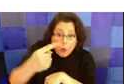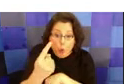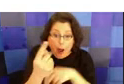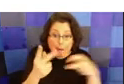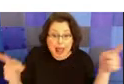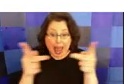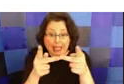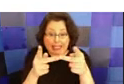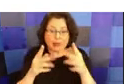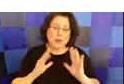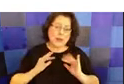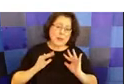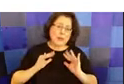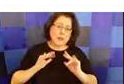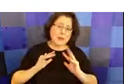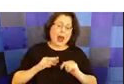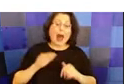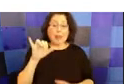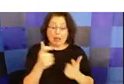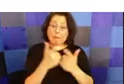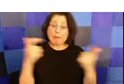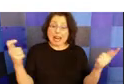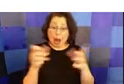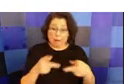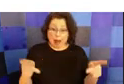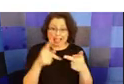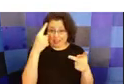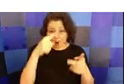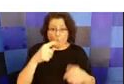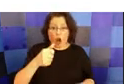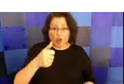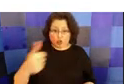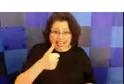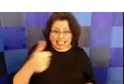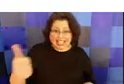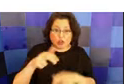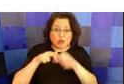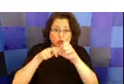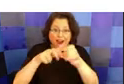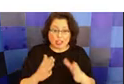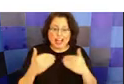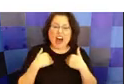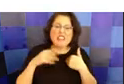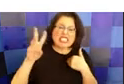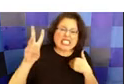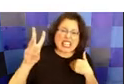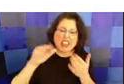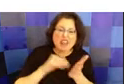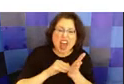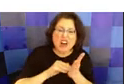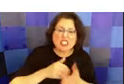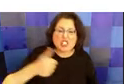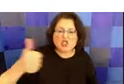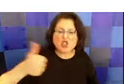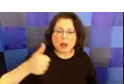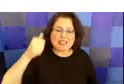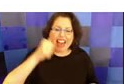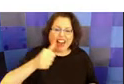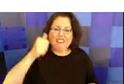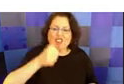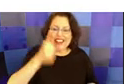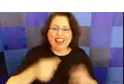this is a huge location for transit ridership. We have almost 6,000 trips per day happening in this